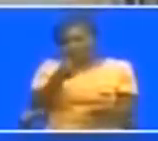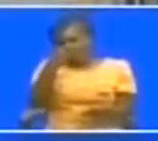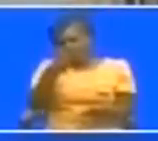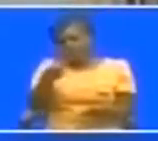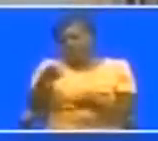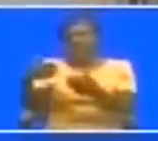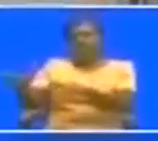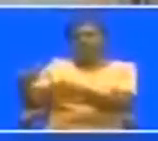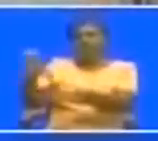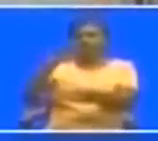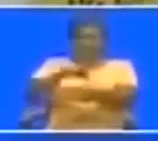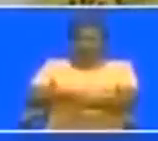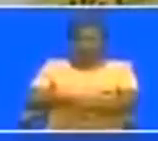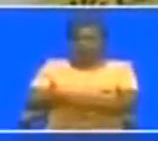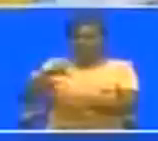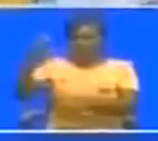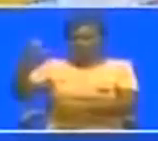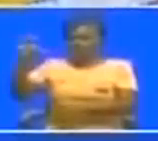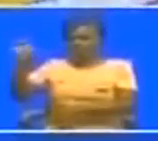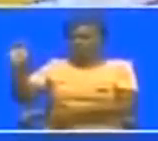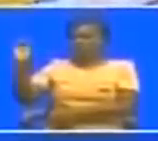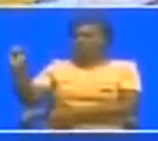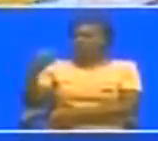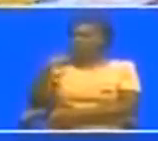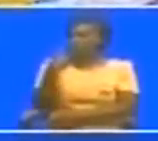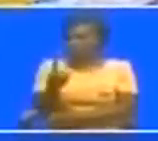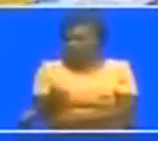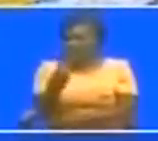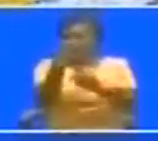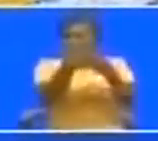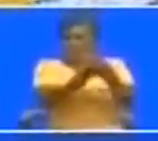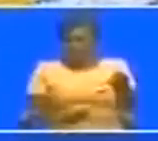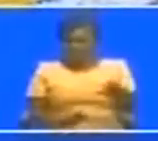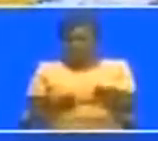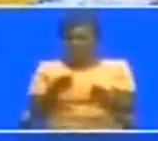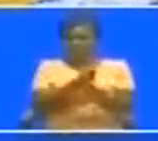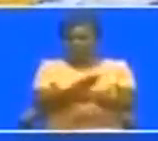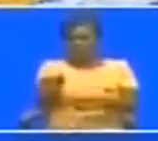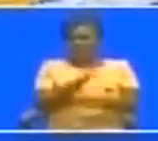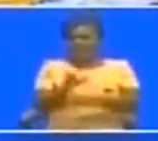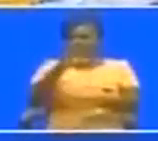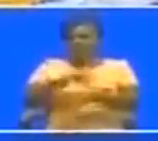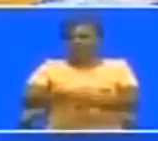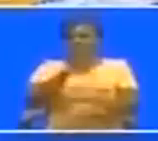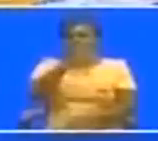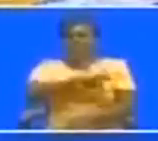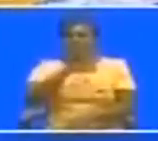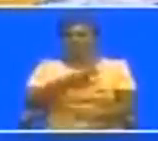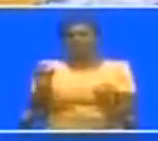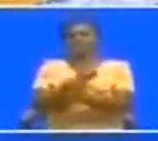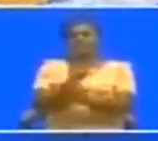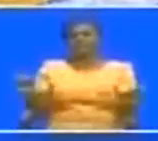as loss-making. According to Uchumi CEO Dr. Julius Kipng’etich, both subsidiaries have not made a profit in over 5 years, but accounted